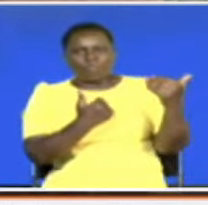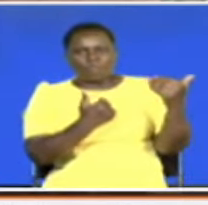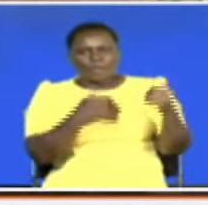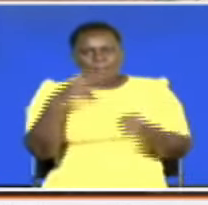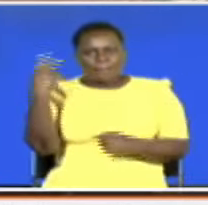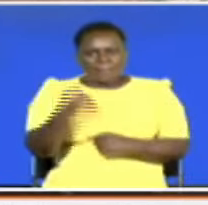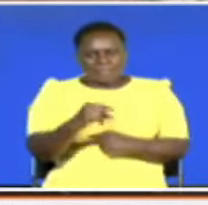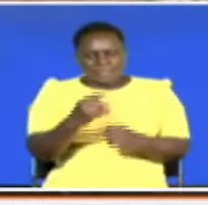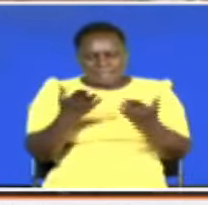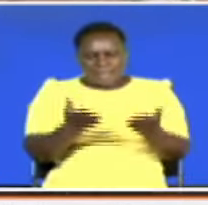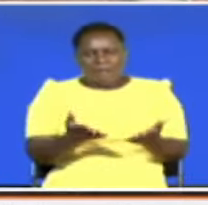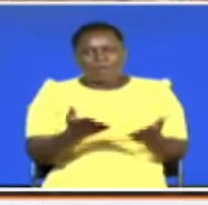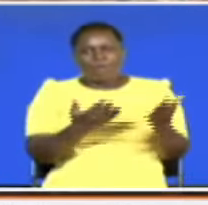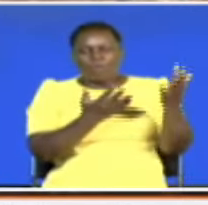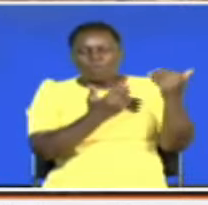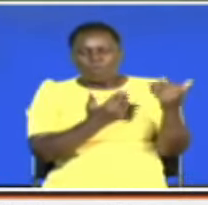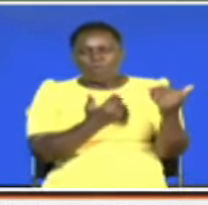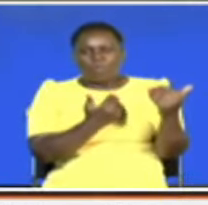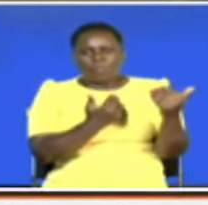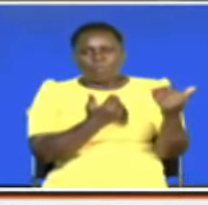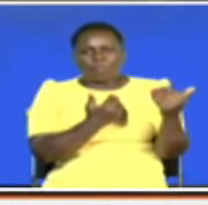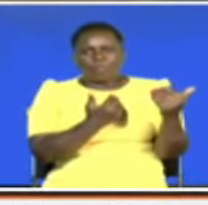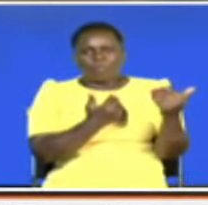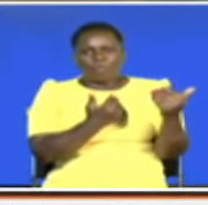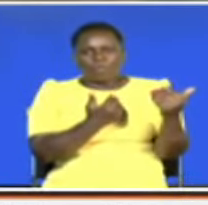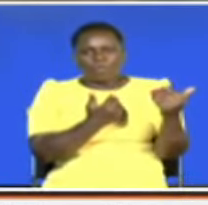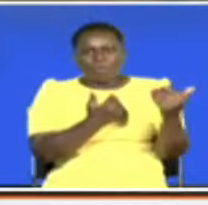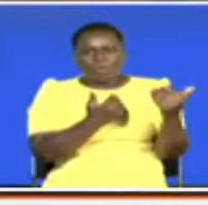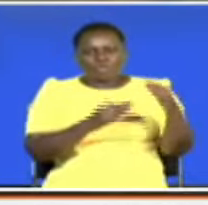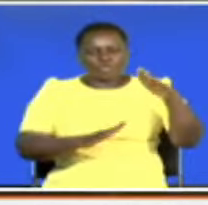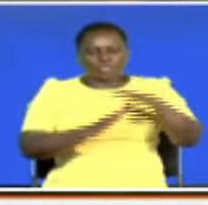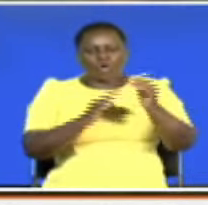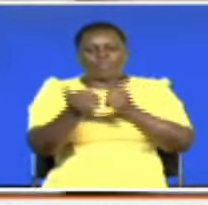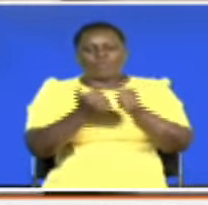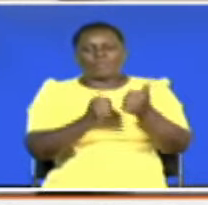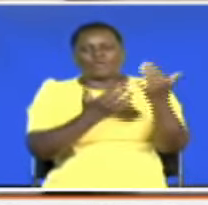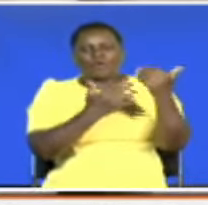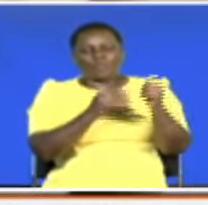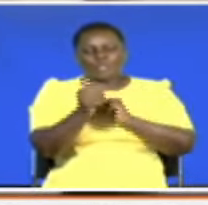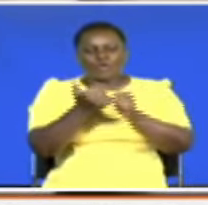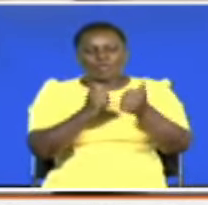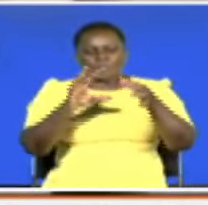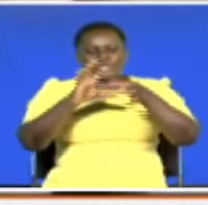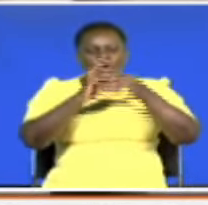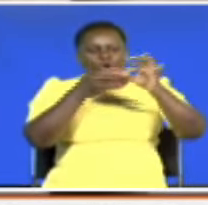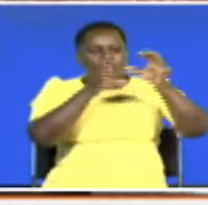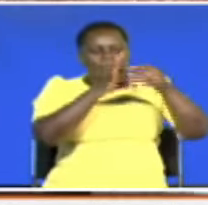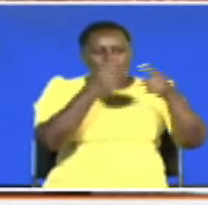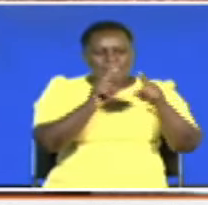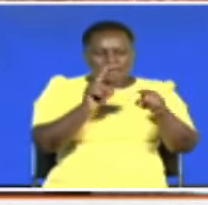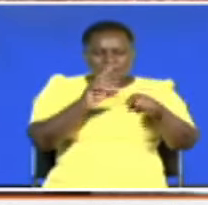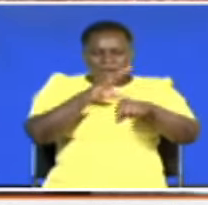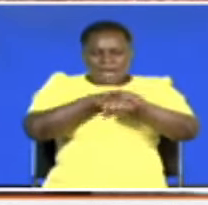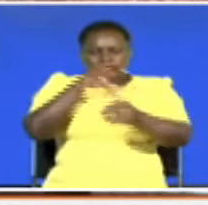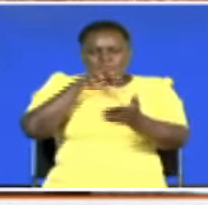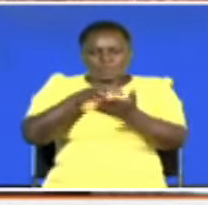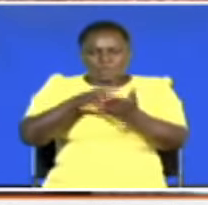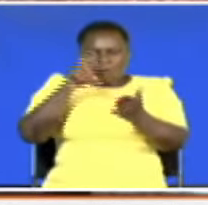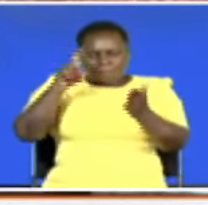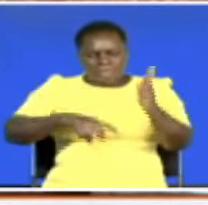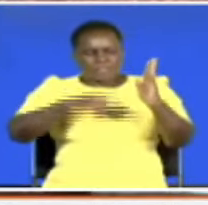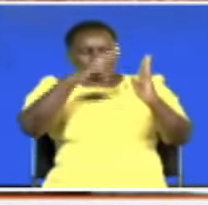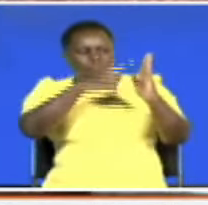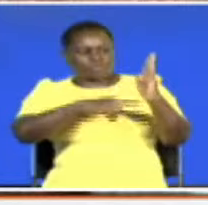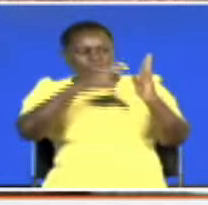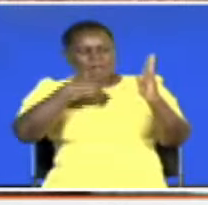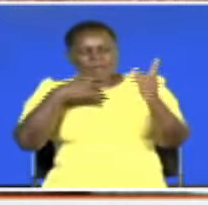crushed because right now we are hoping that the sport right now will be at the peak, hoping to compete in the Olympics. And for us to get that slot, we need that rankings